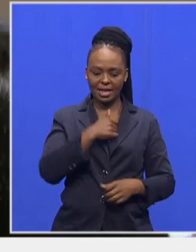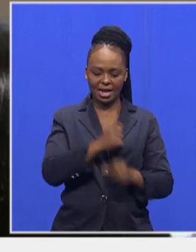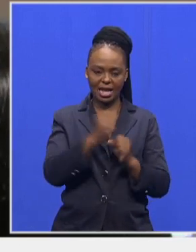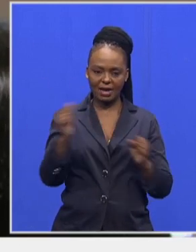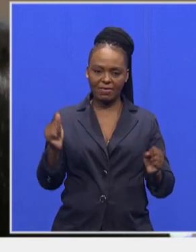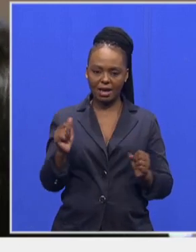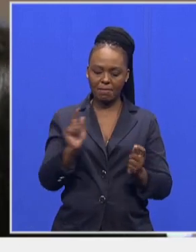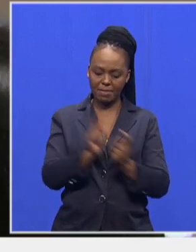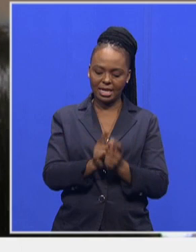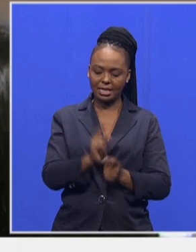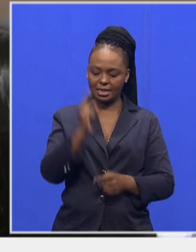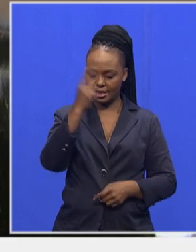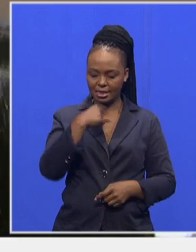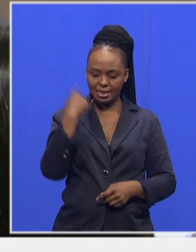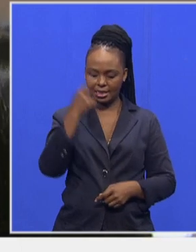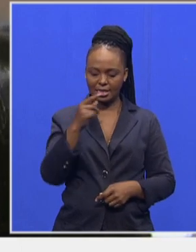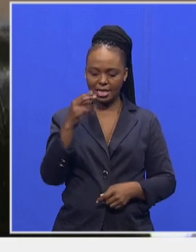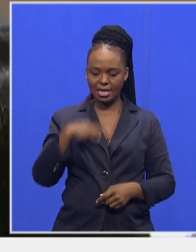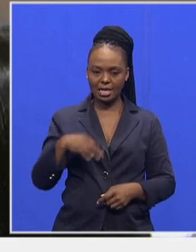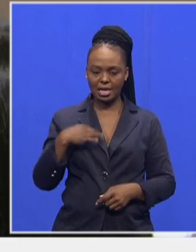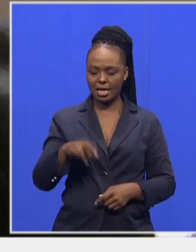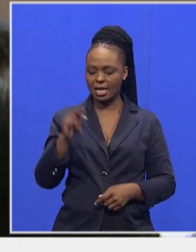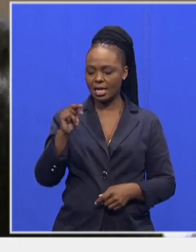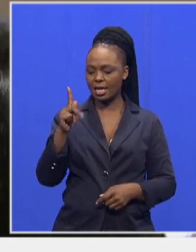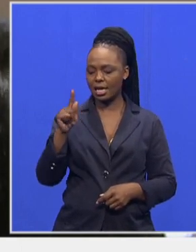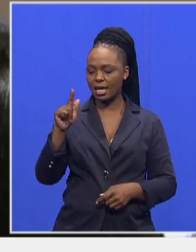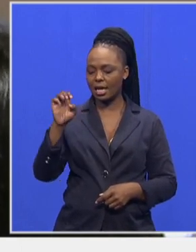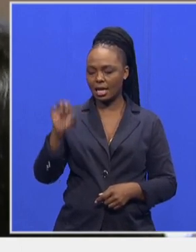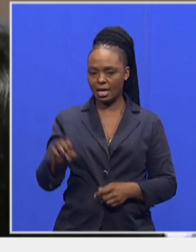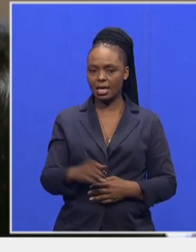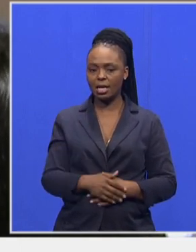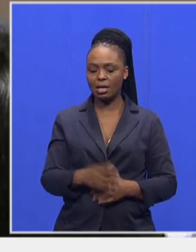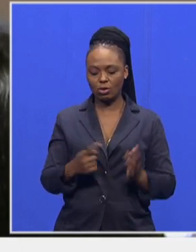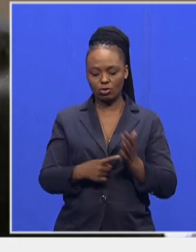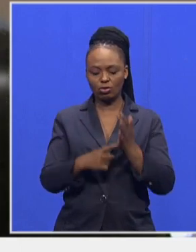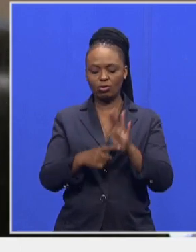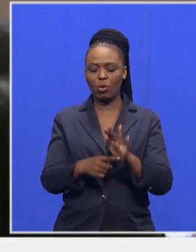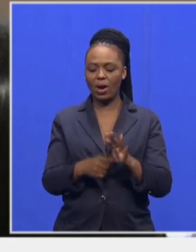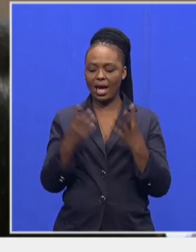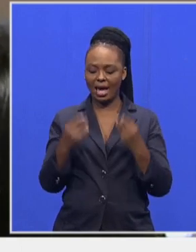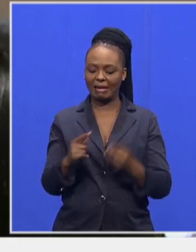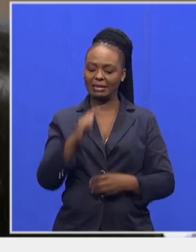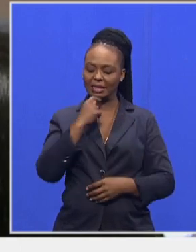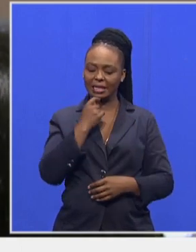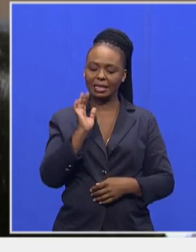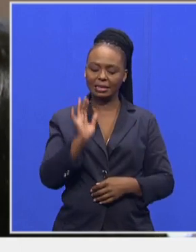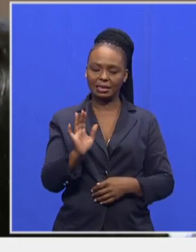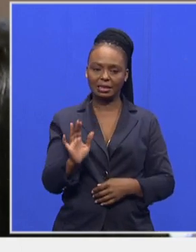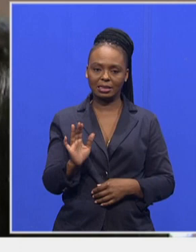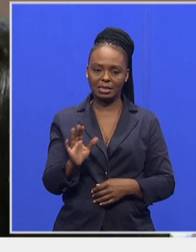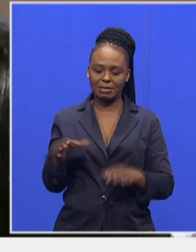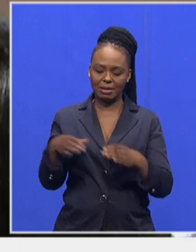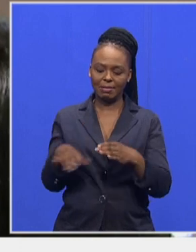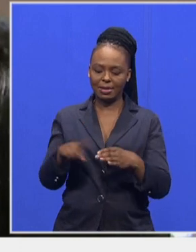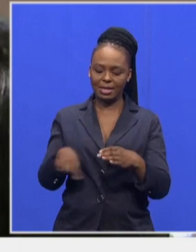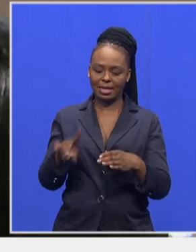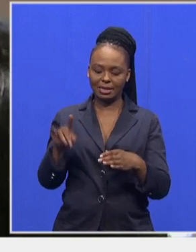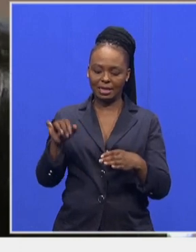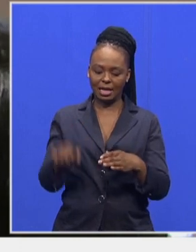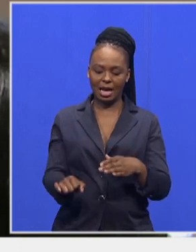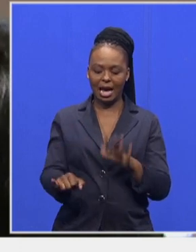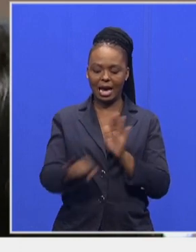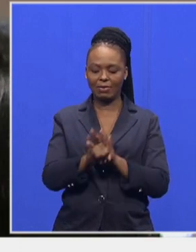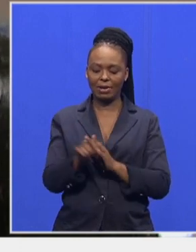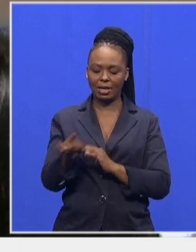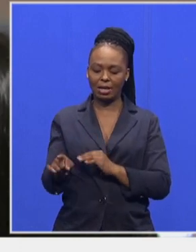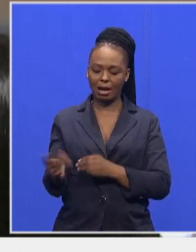once. So, and that exercise is secret, the secrecy, and I don't know how do they identify her or associate her